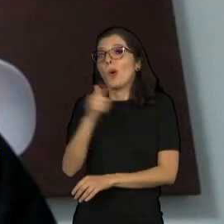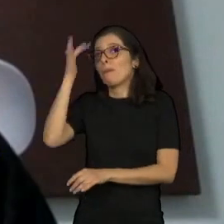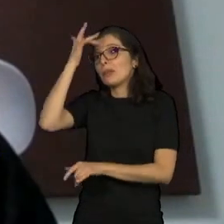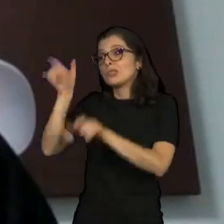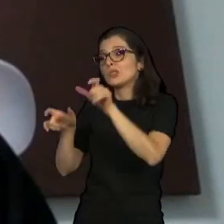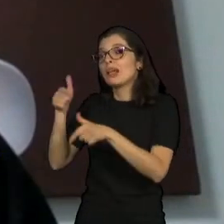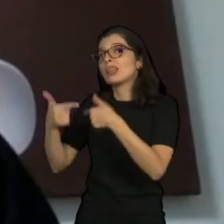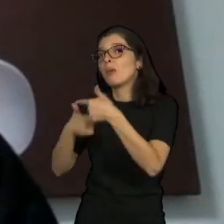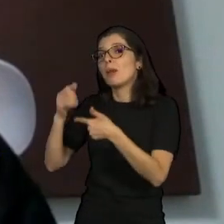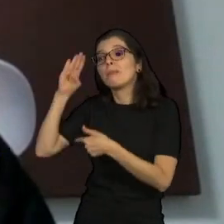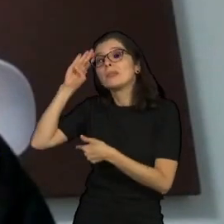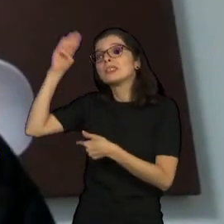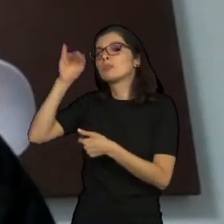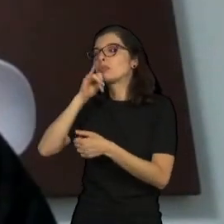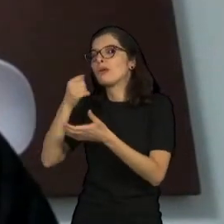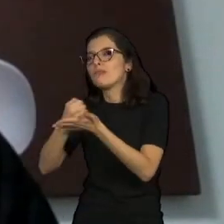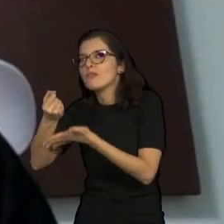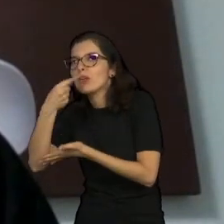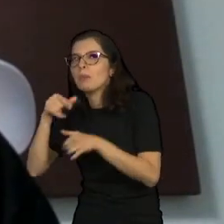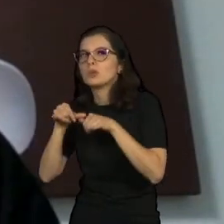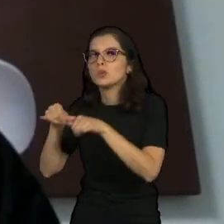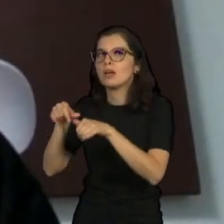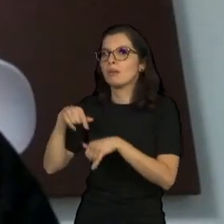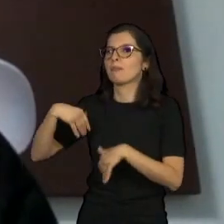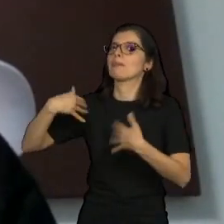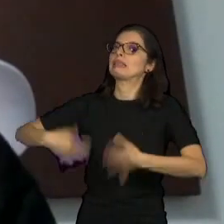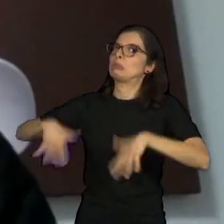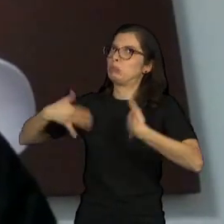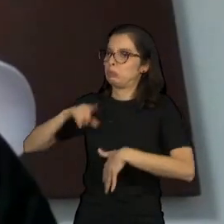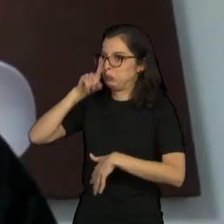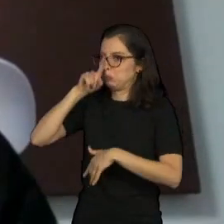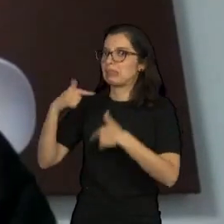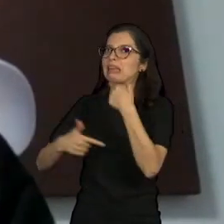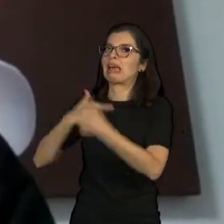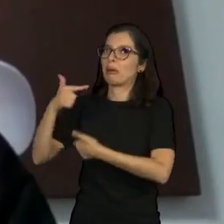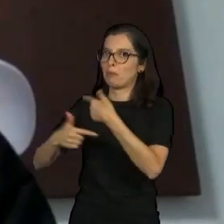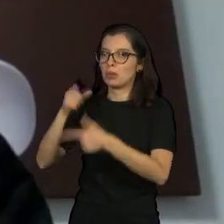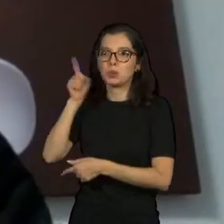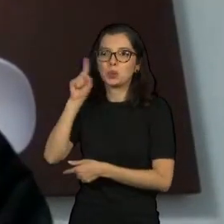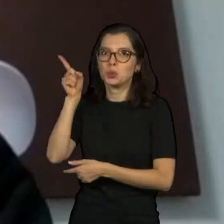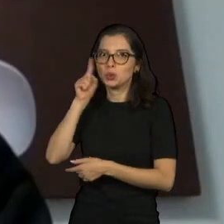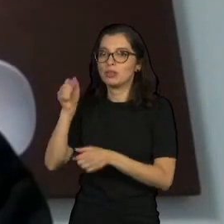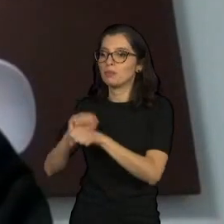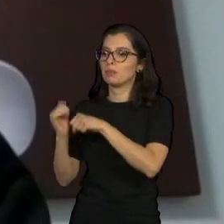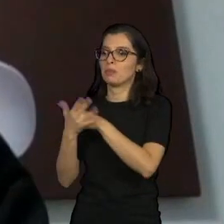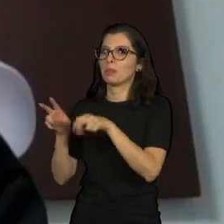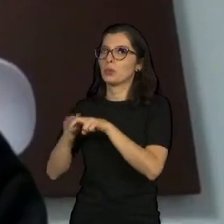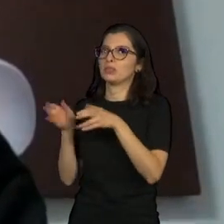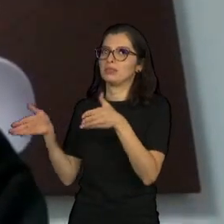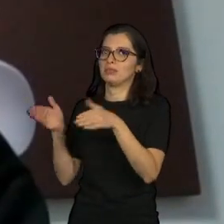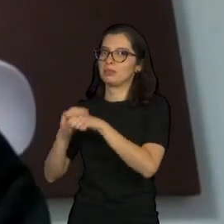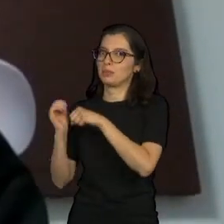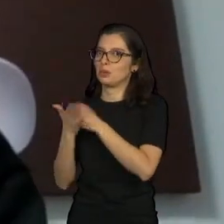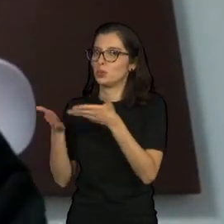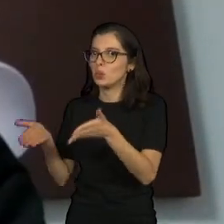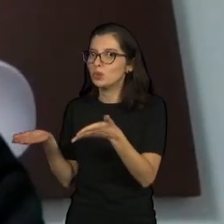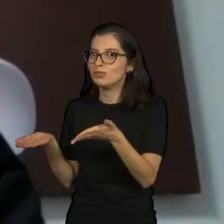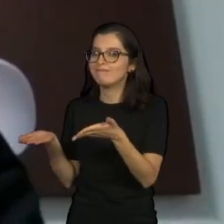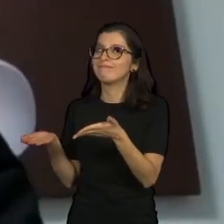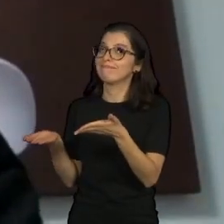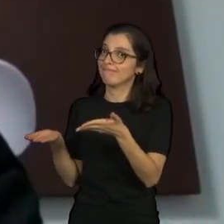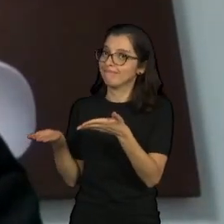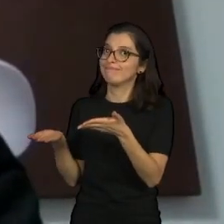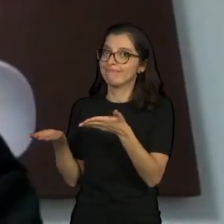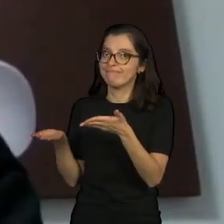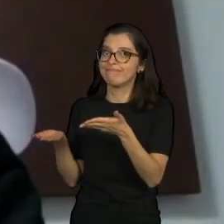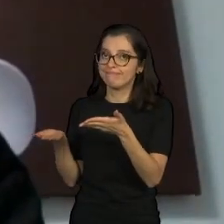people, so-called essential workers, actually are paid less, and they face the danger of the pandemic